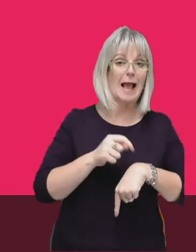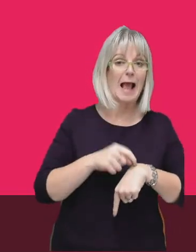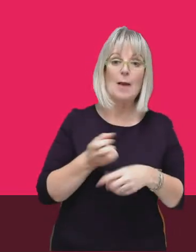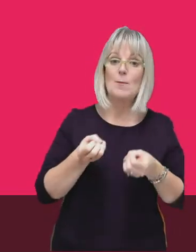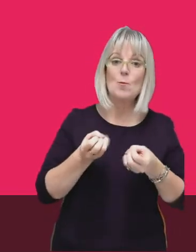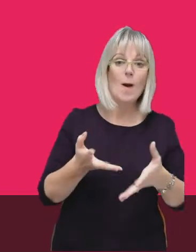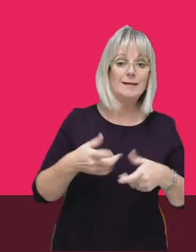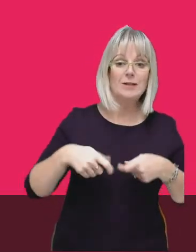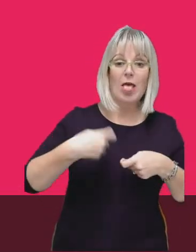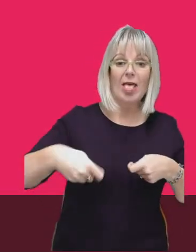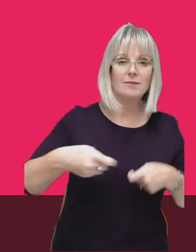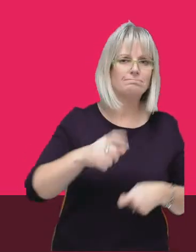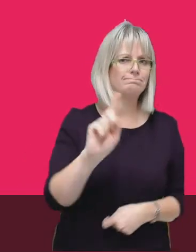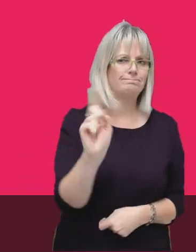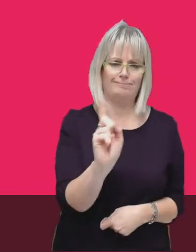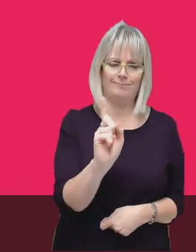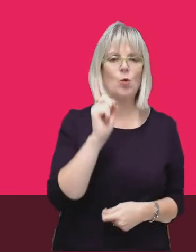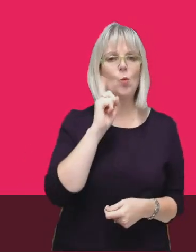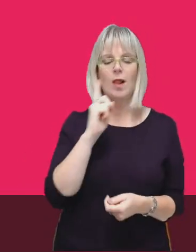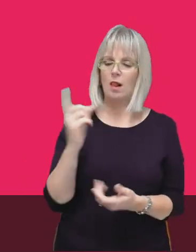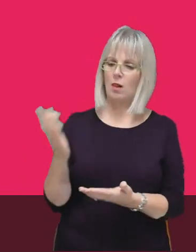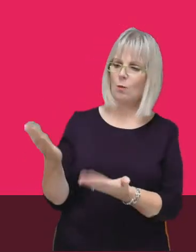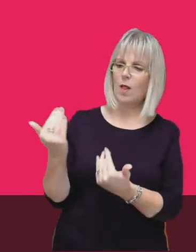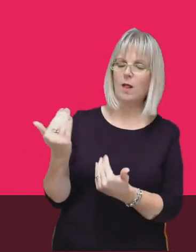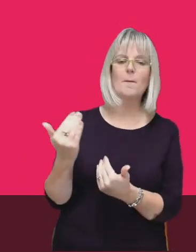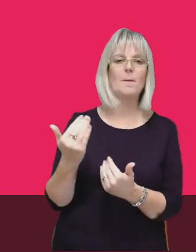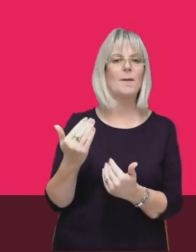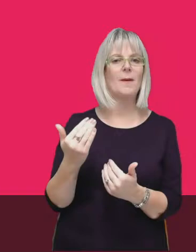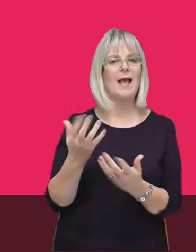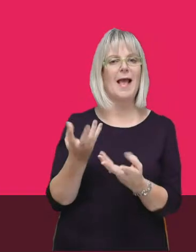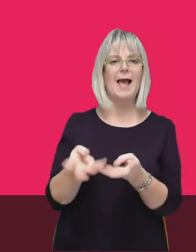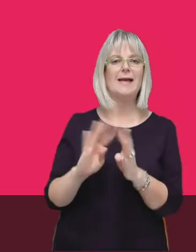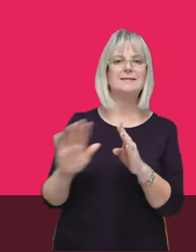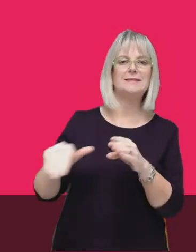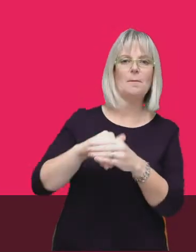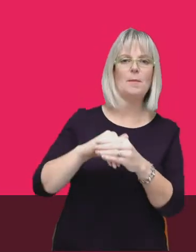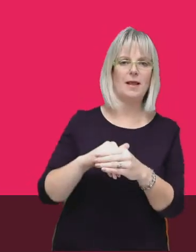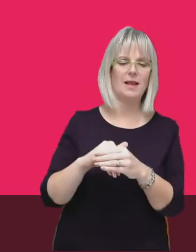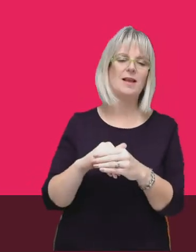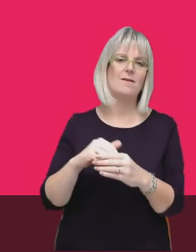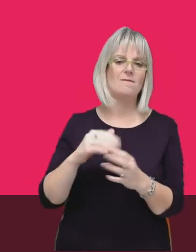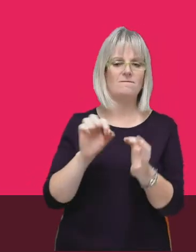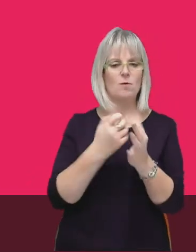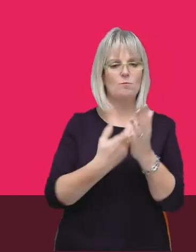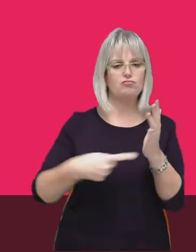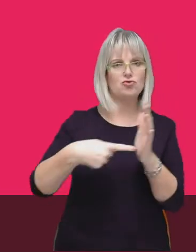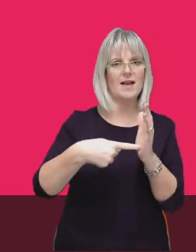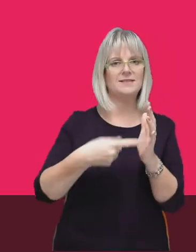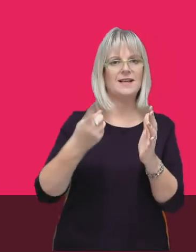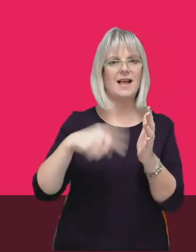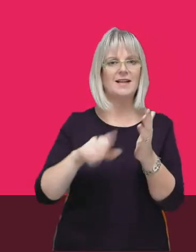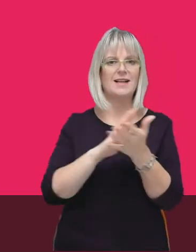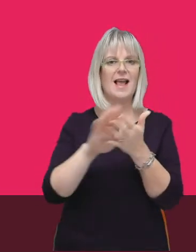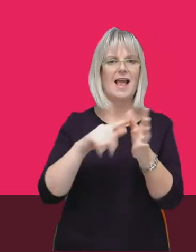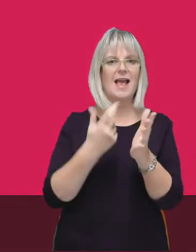the Assembly Member for Brent and Harrow and Chair of the London Assembly, Navin Shah.